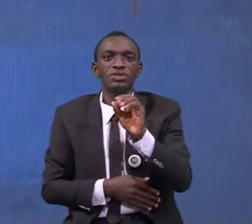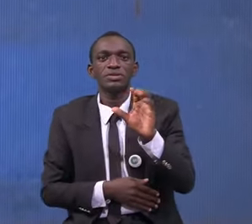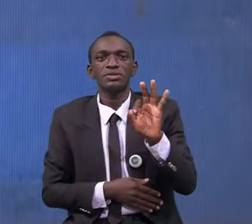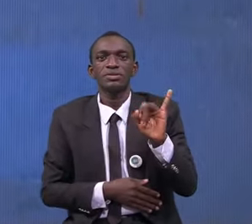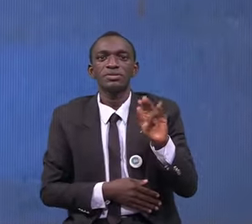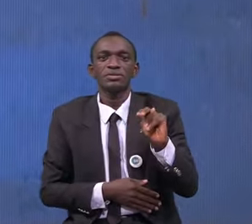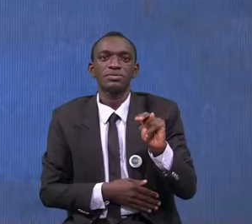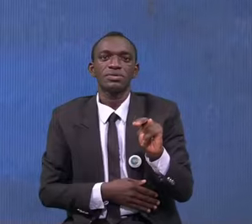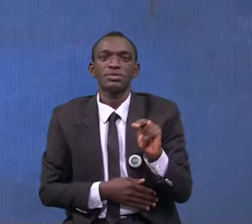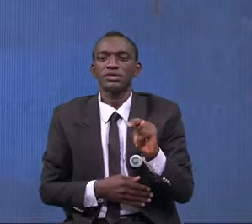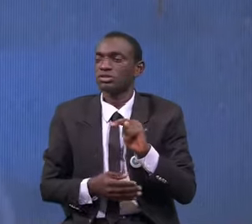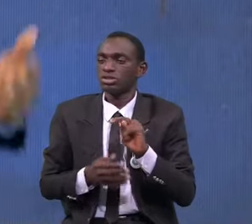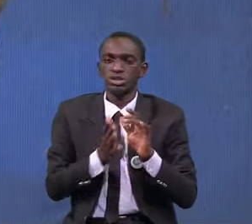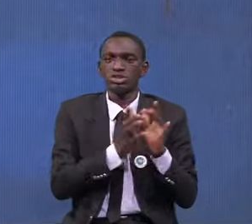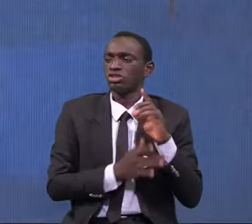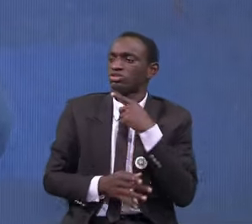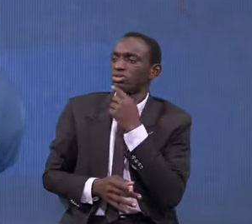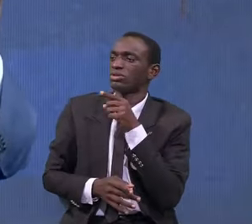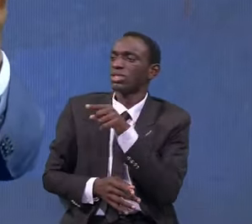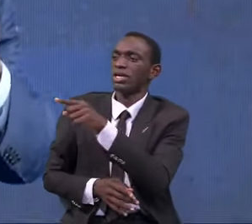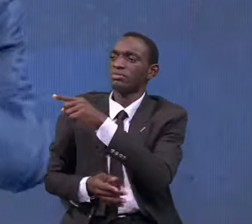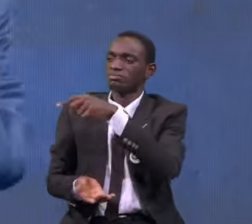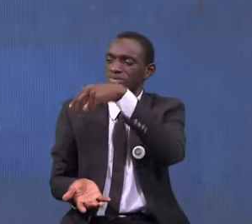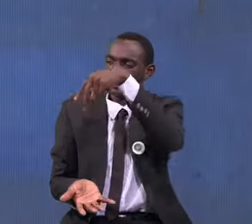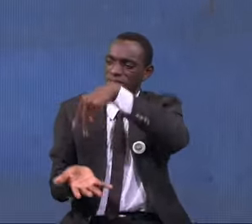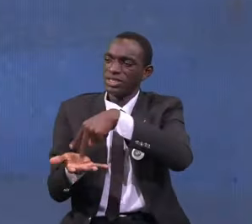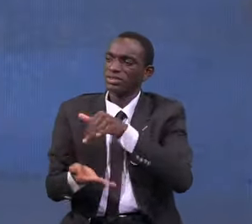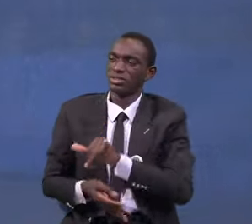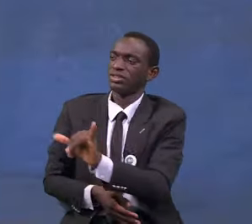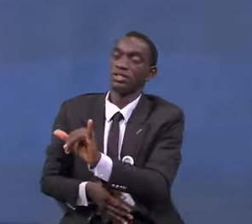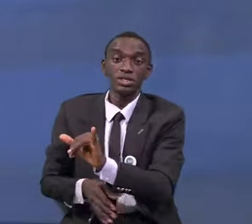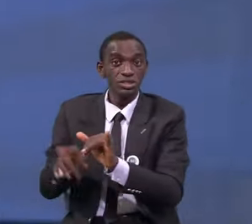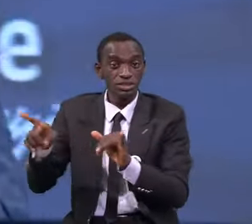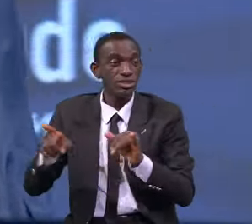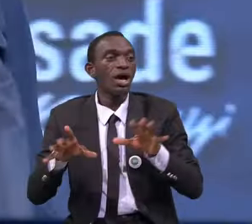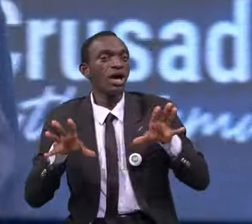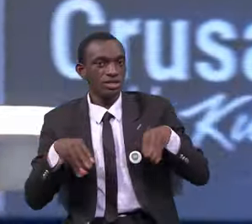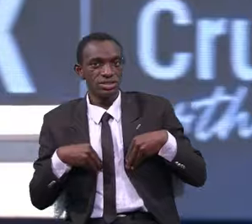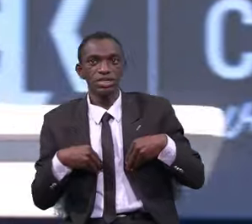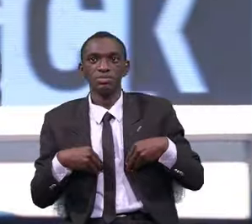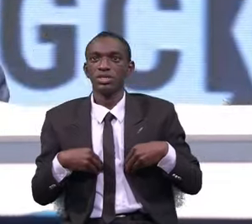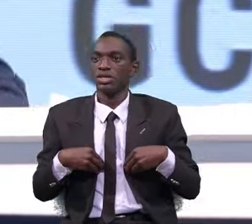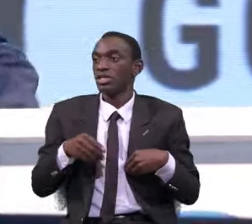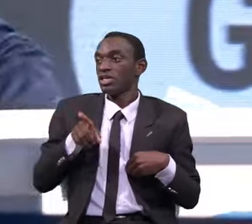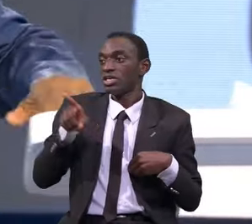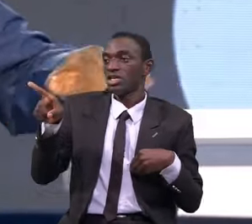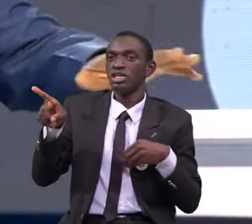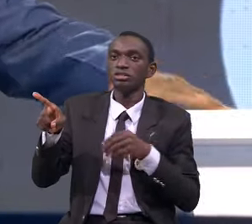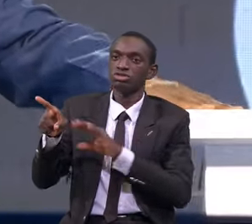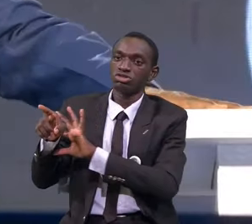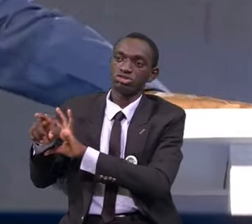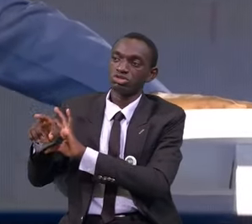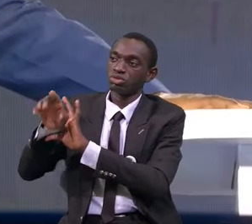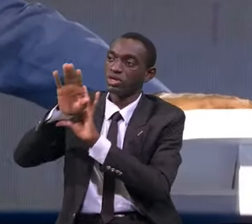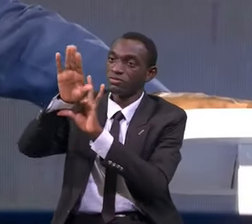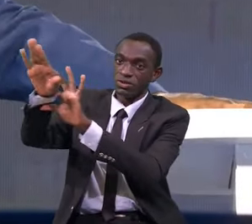stay, stand. They accepted. He stretched forth his hand to touch that